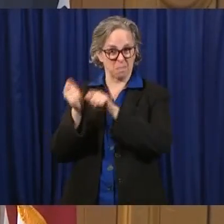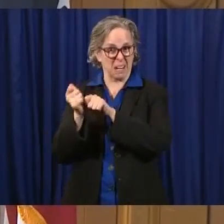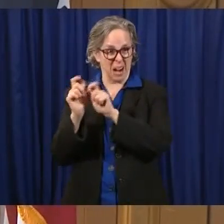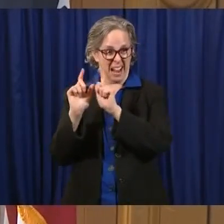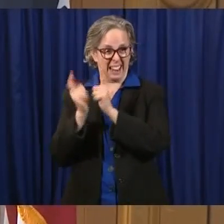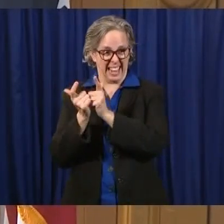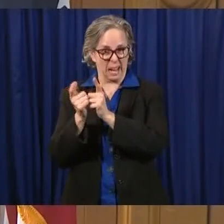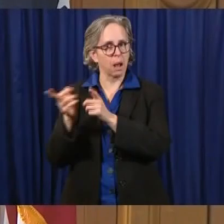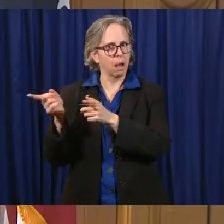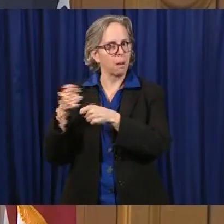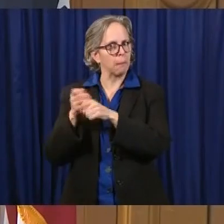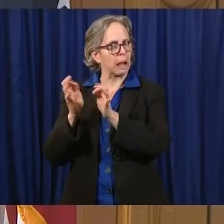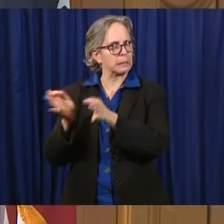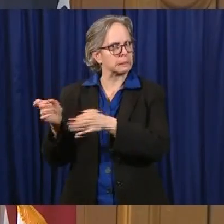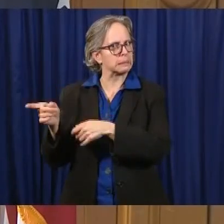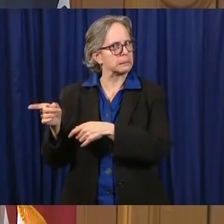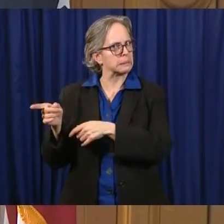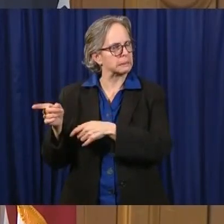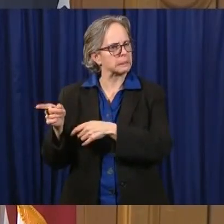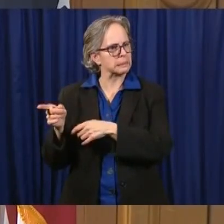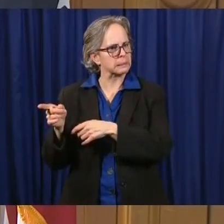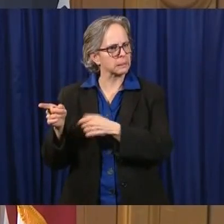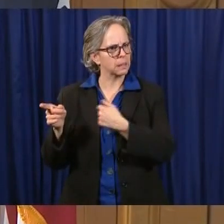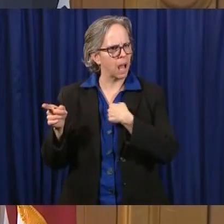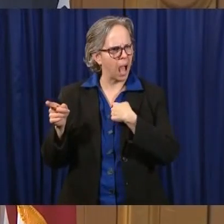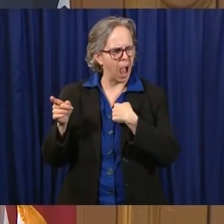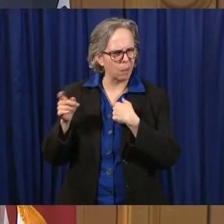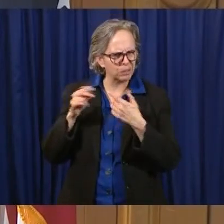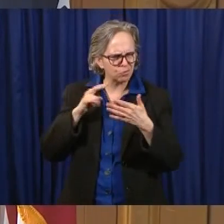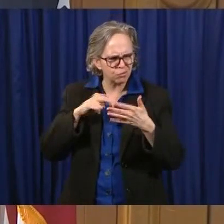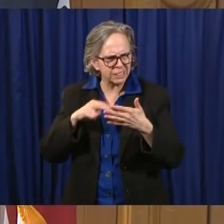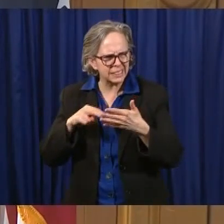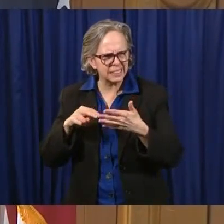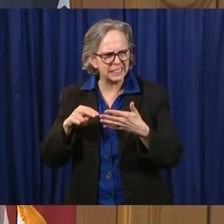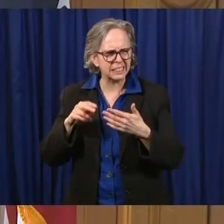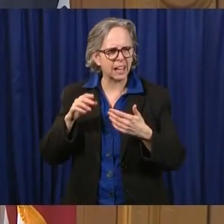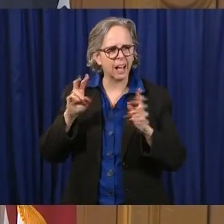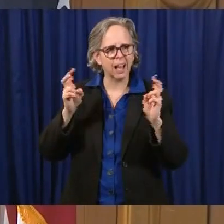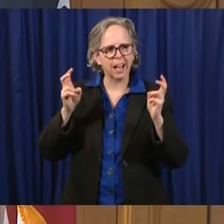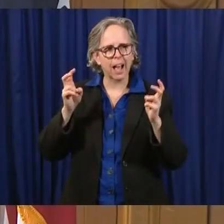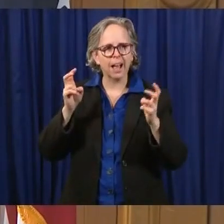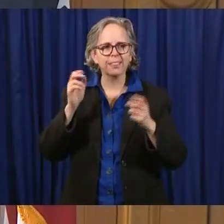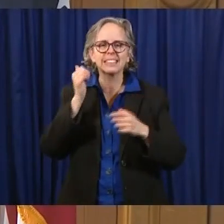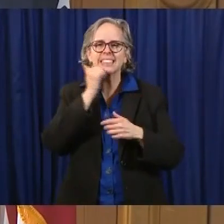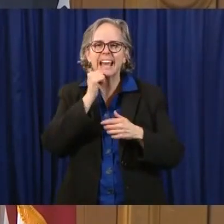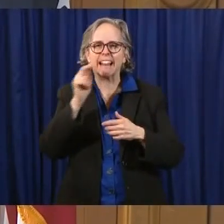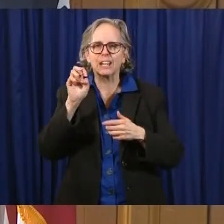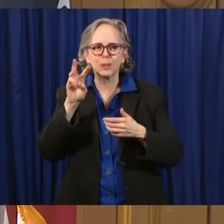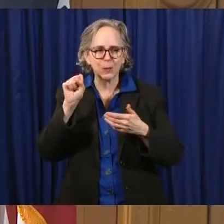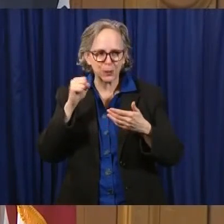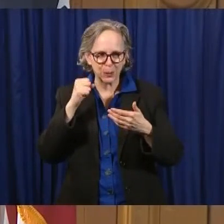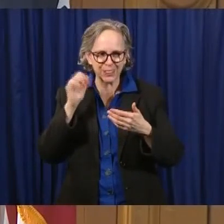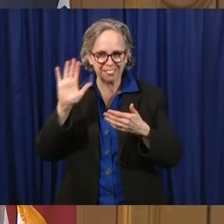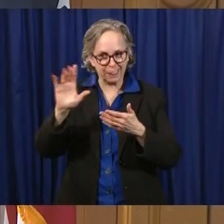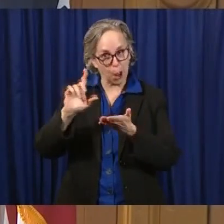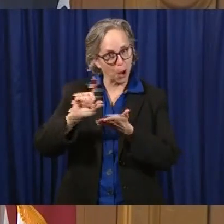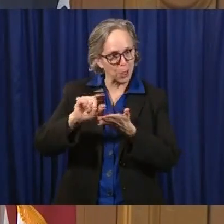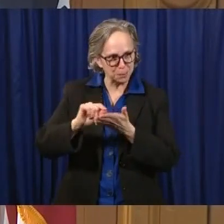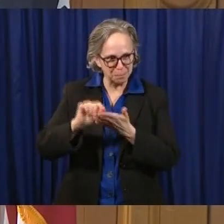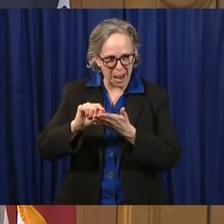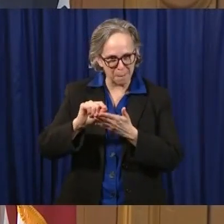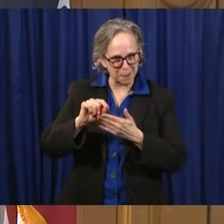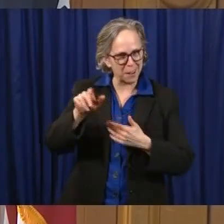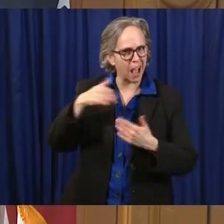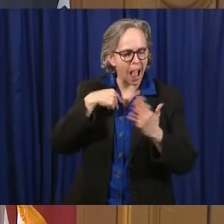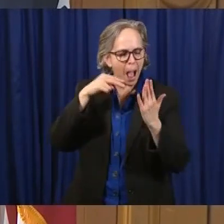decisions. I've read in the Dayton Daily News and other papers, your paper, Laura, about